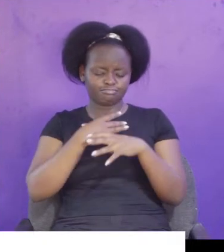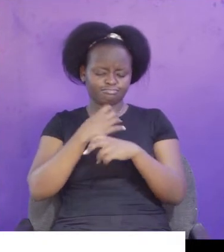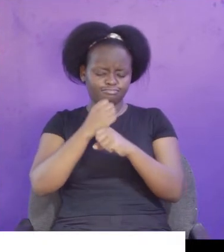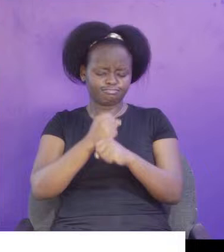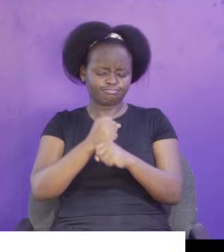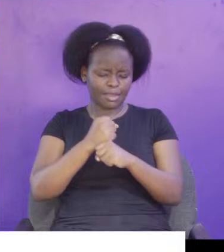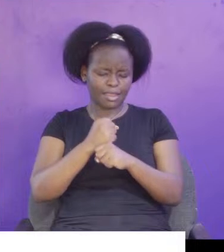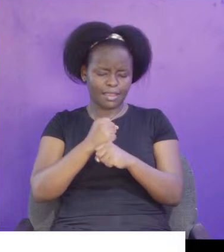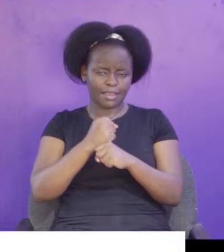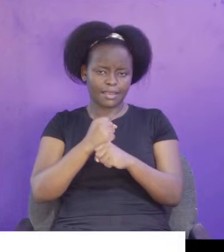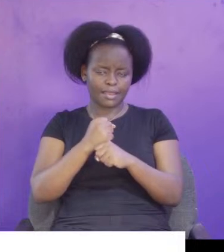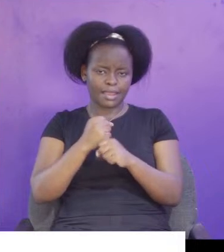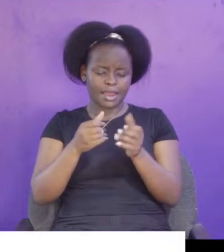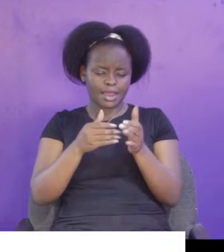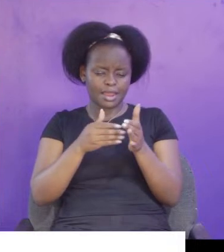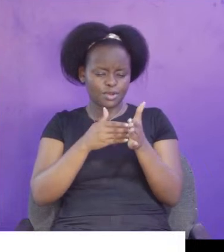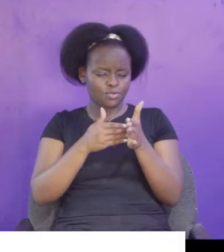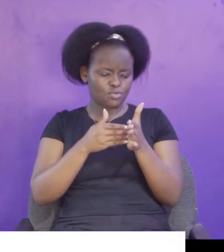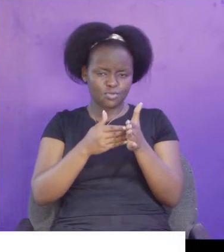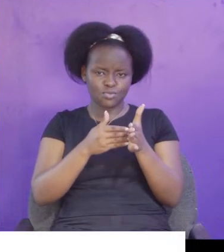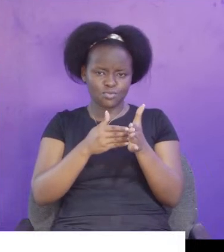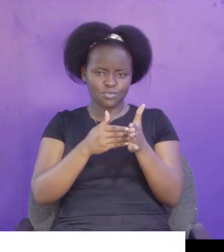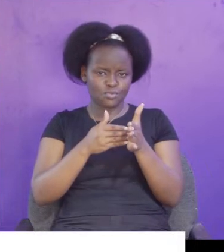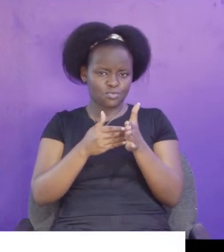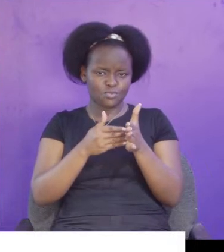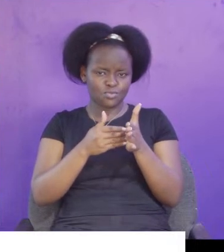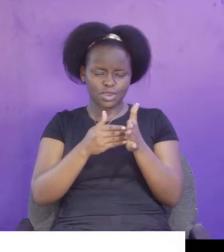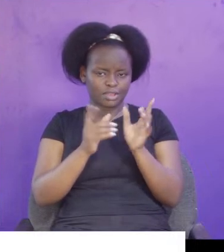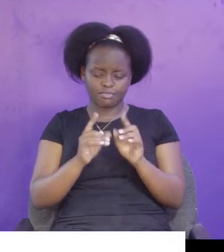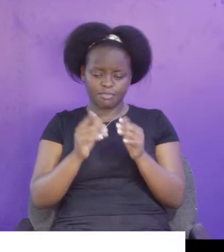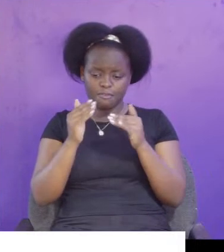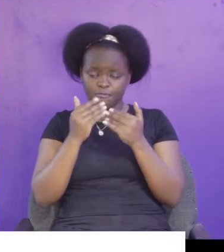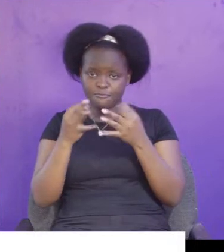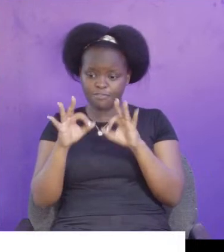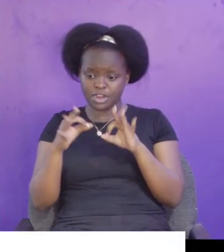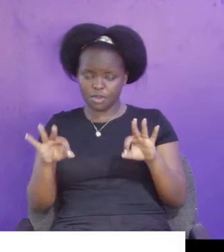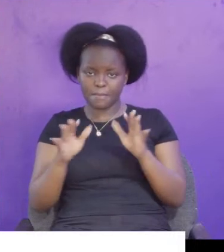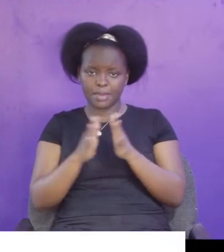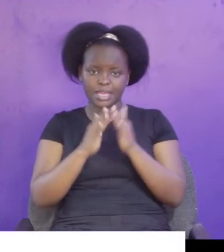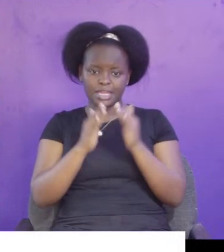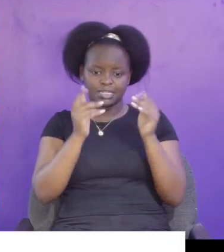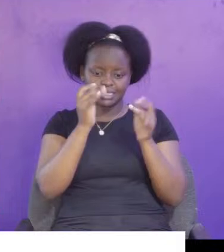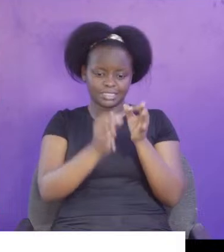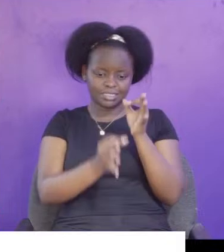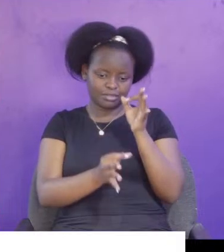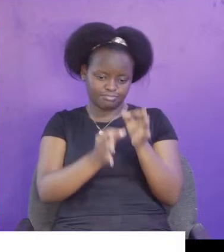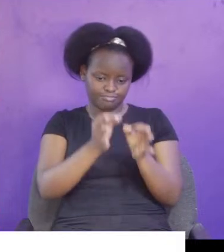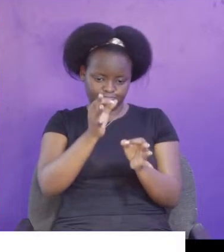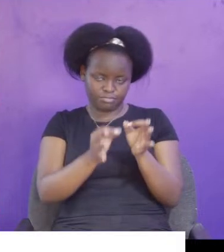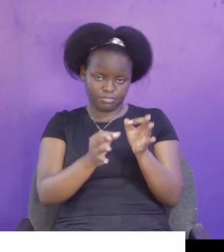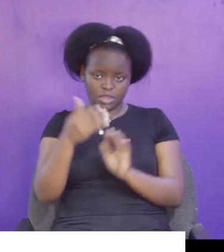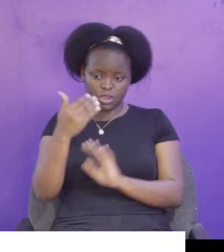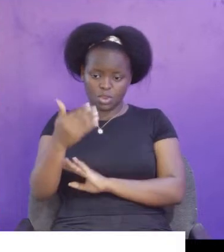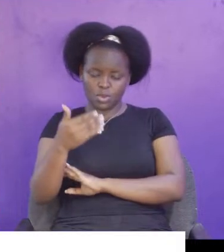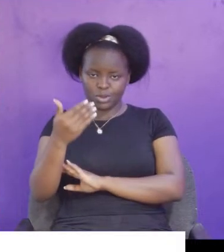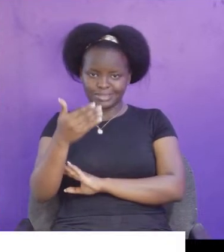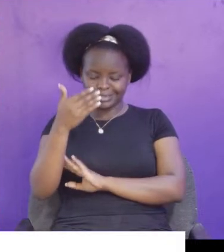to the ideals of freedom and justice. He always stood for what he believed was